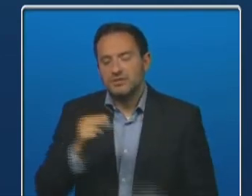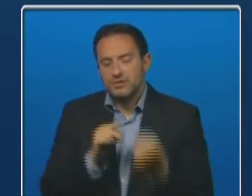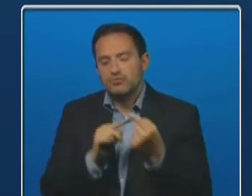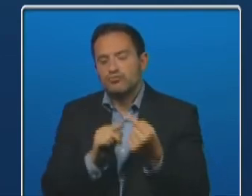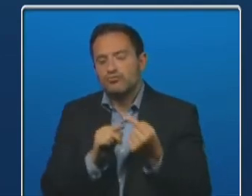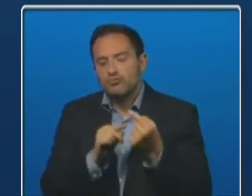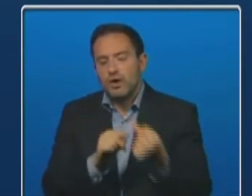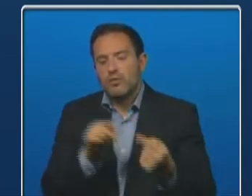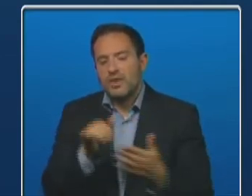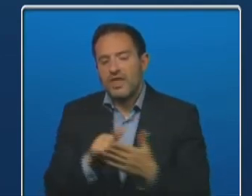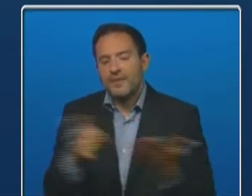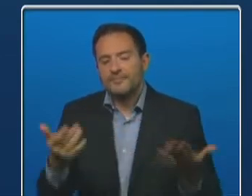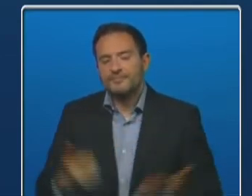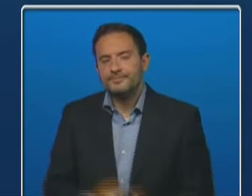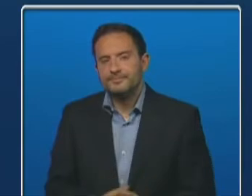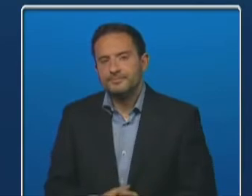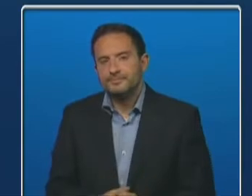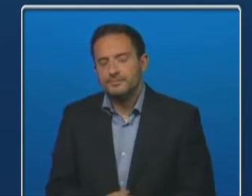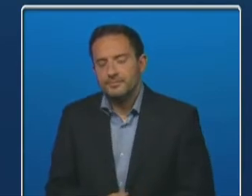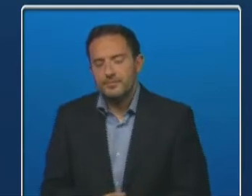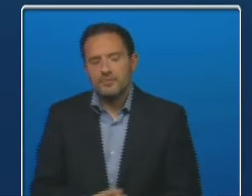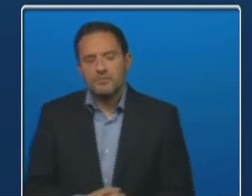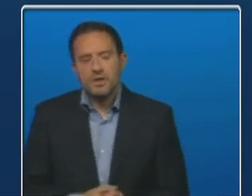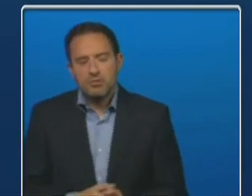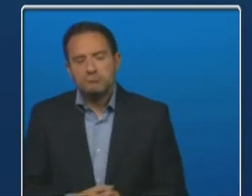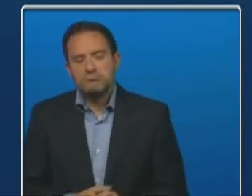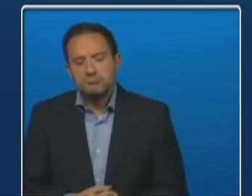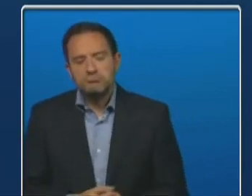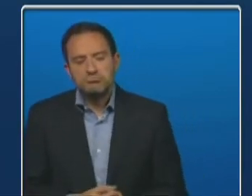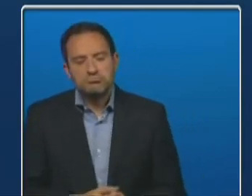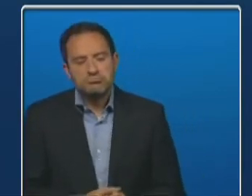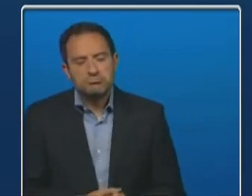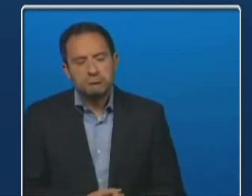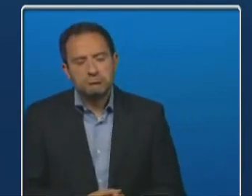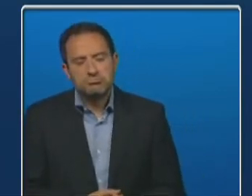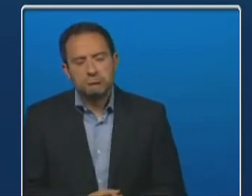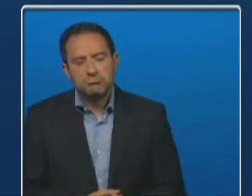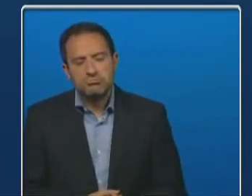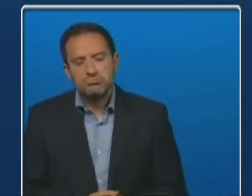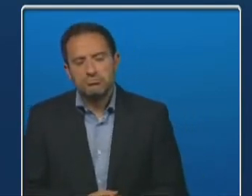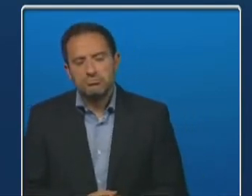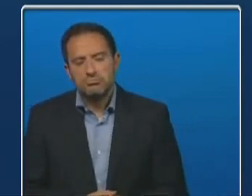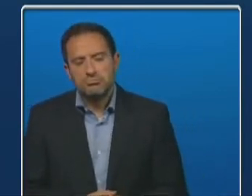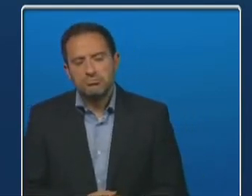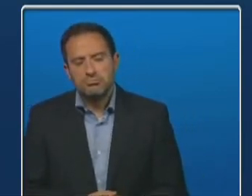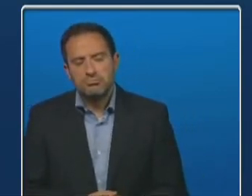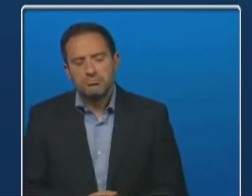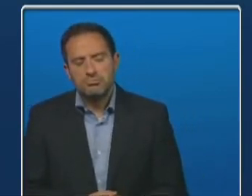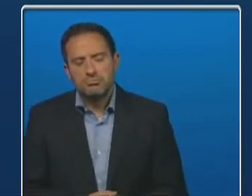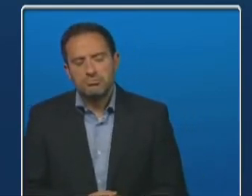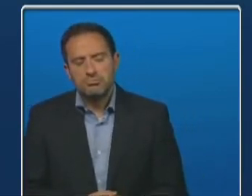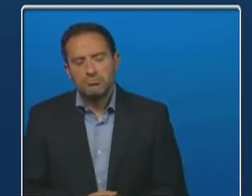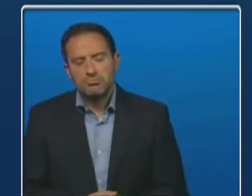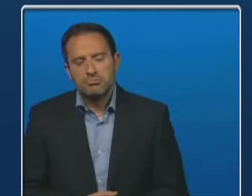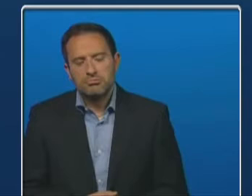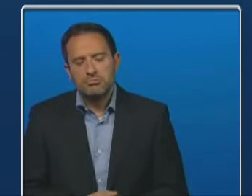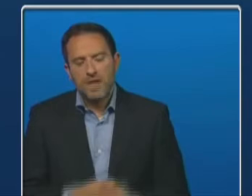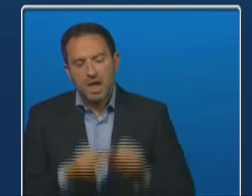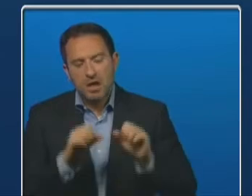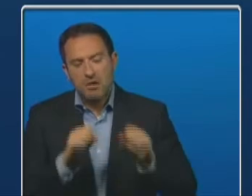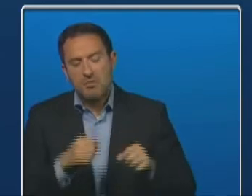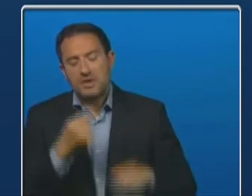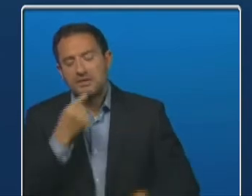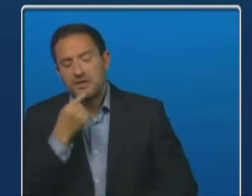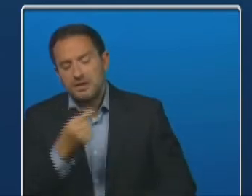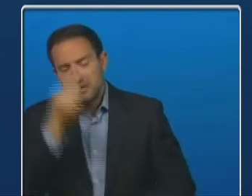that. Thanks for that line of questioning. We can definitely give you a little bit about the data, but